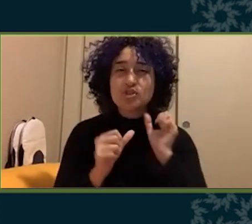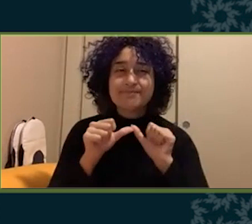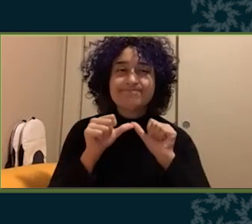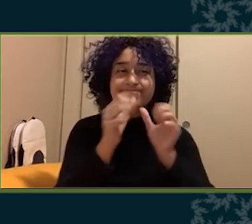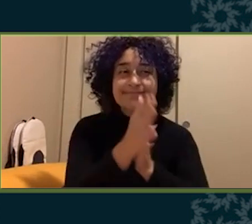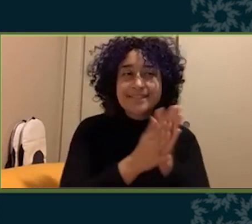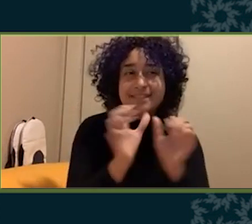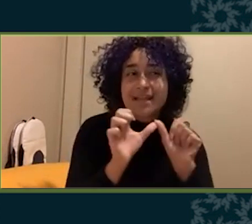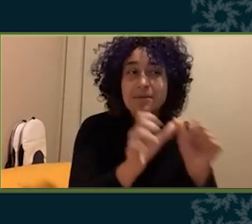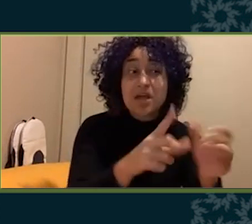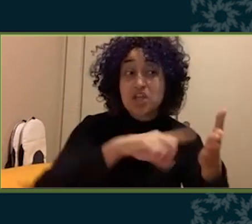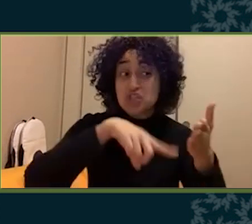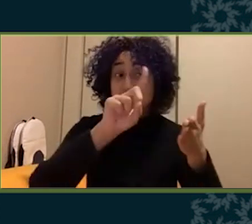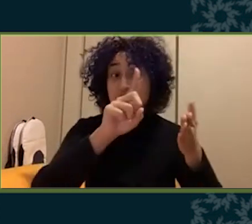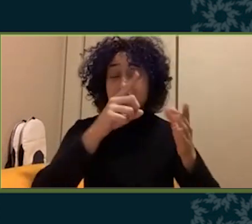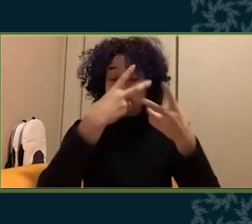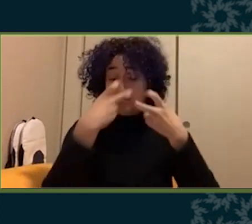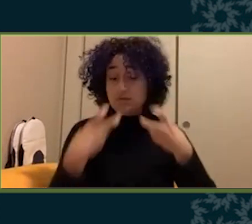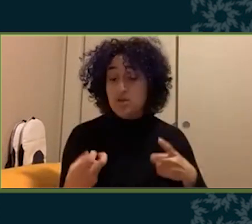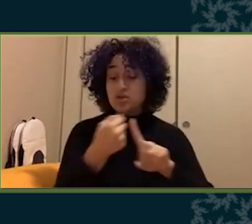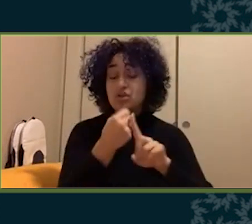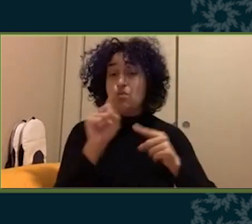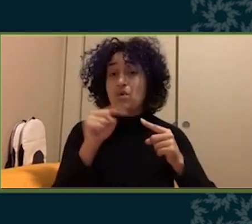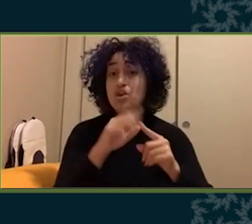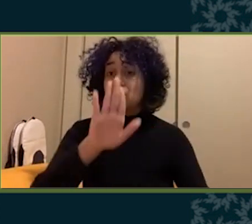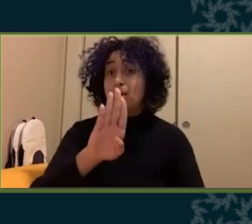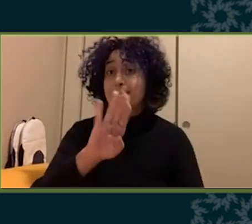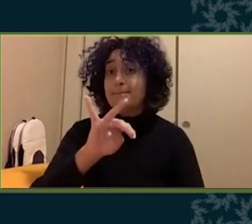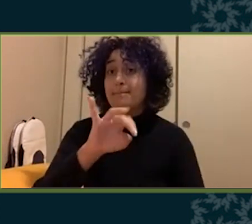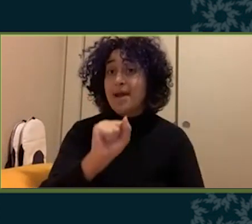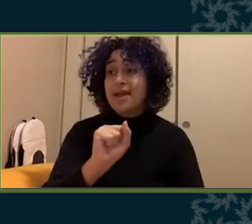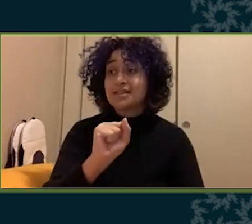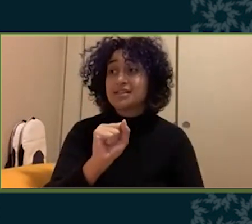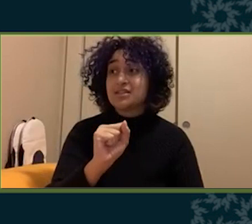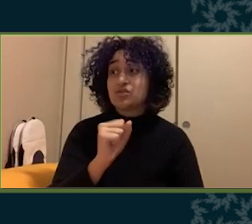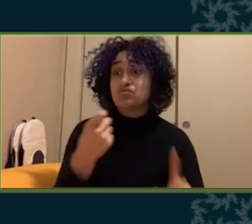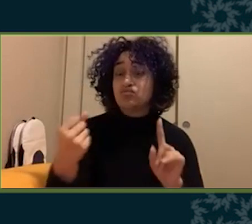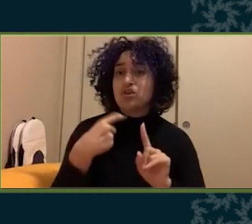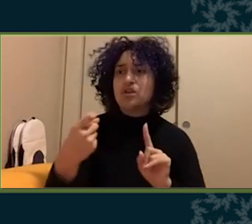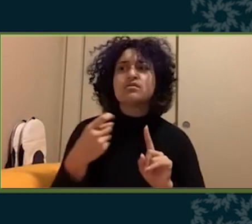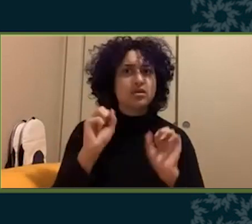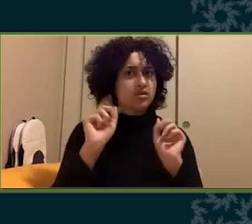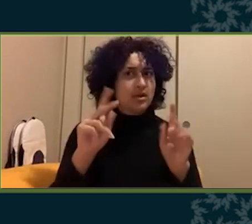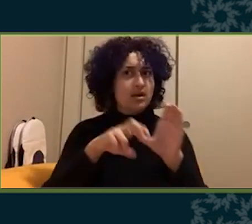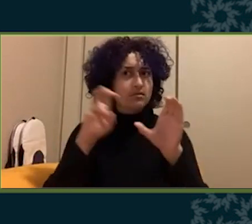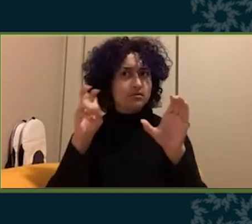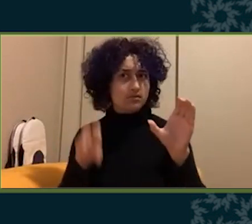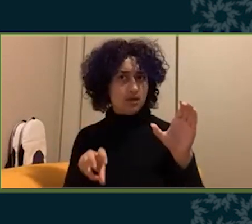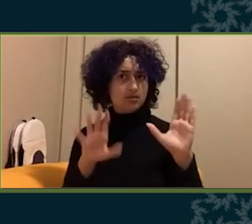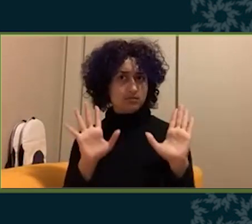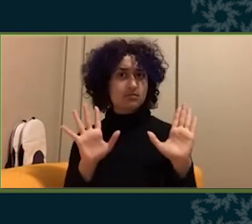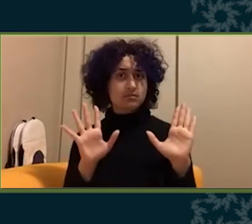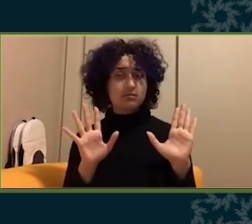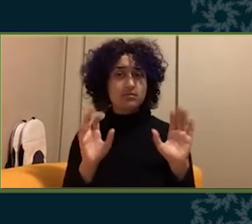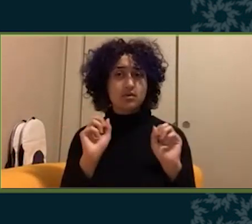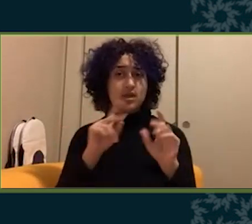check yourself when your biases are triggered, then it's okay to bench yourself from a conversation or from an